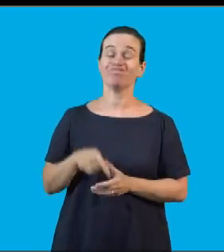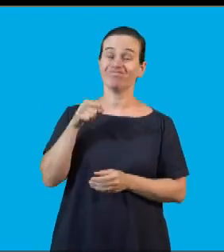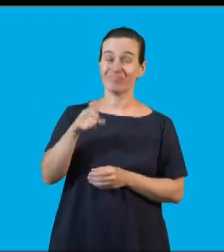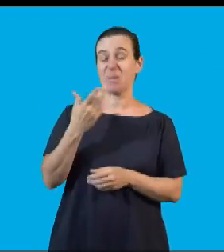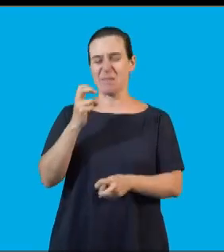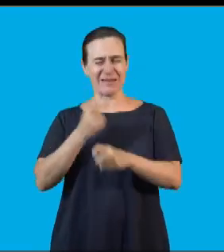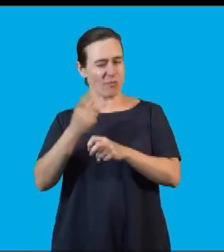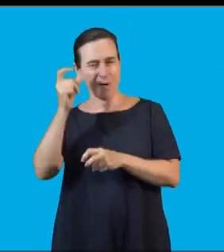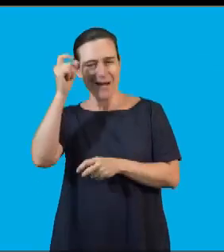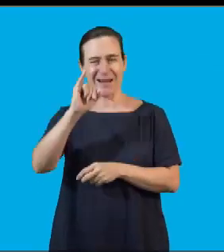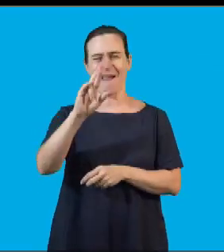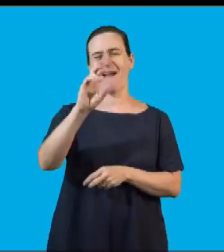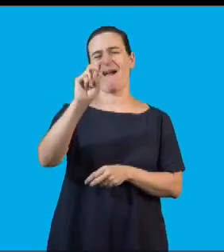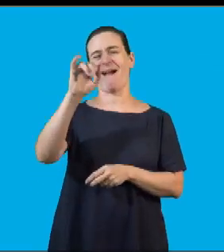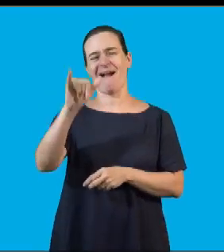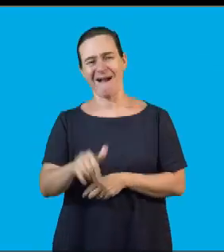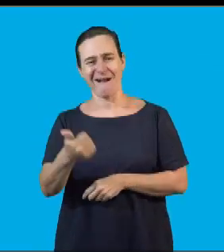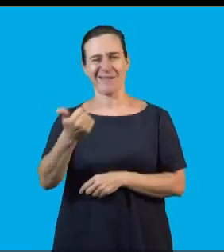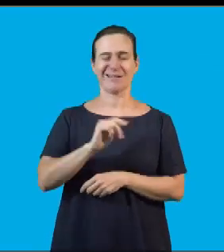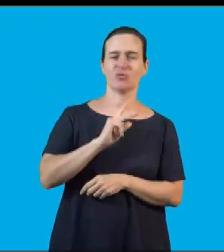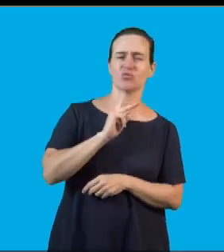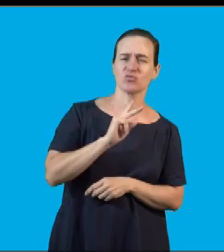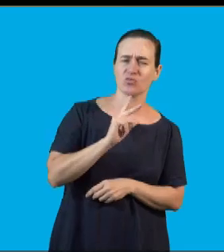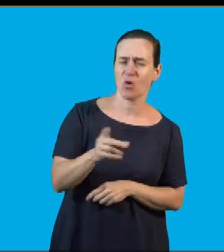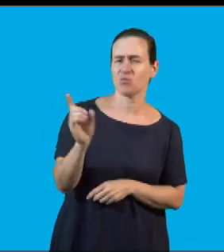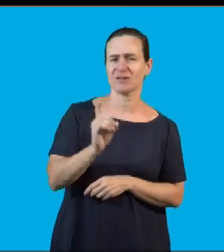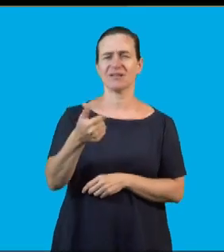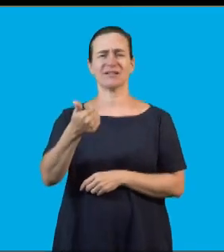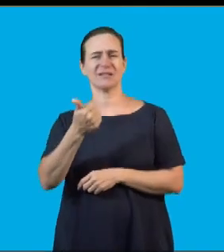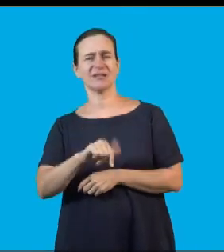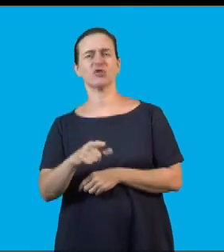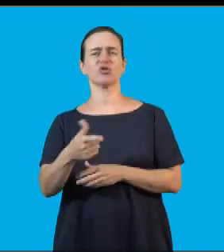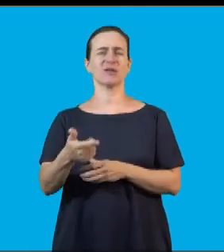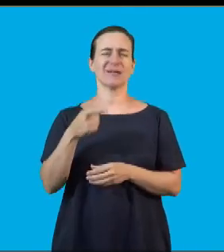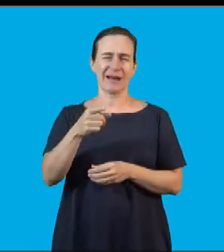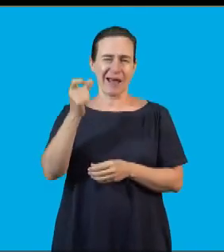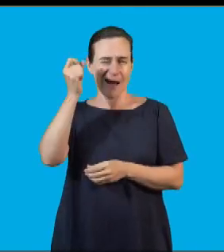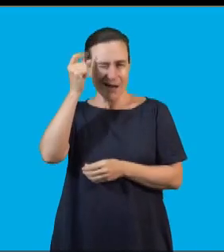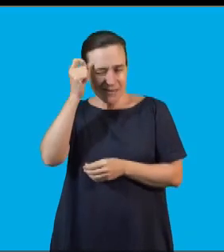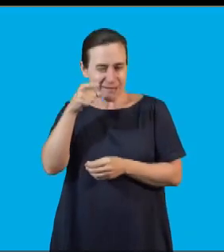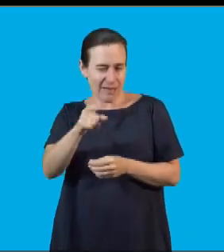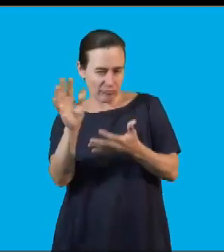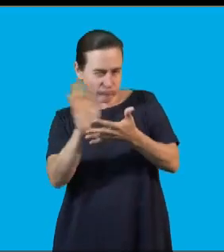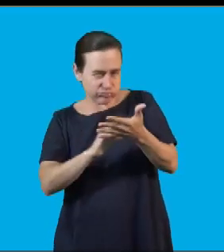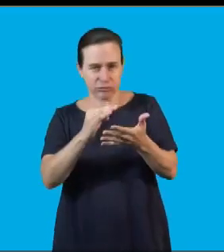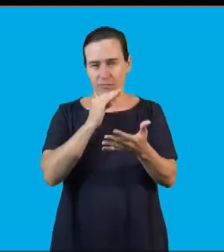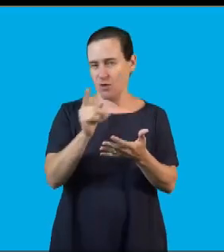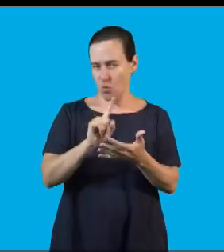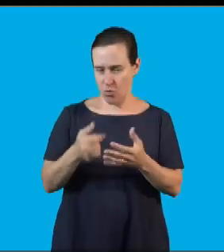explanation, and then again, difficulty with irony, tone, diction, and the graphical interpretation.